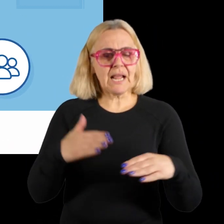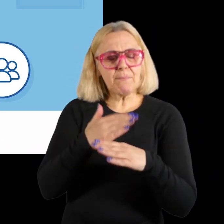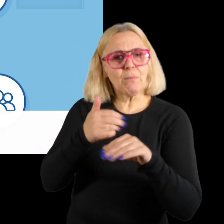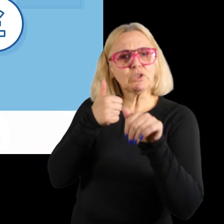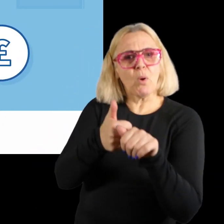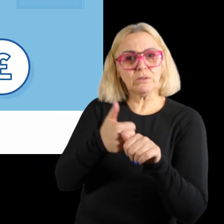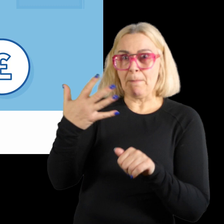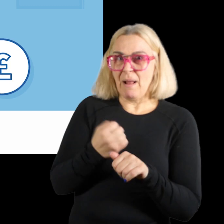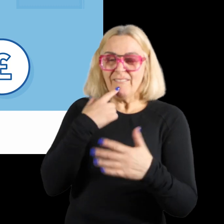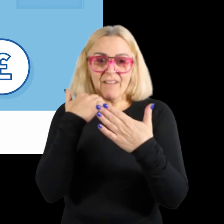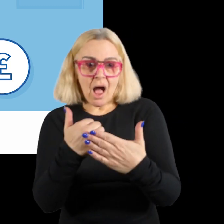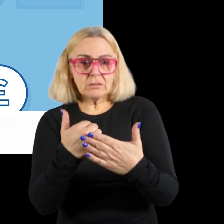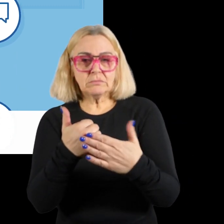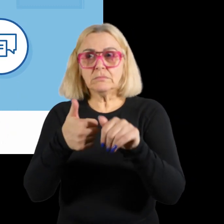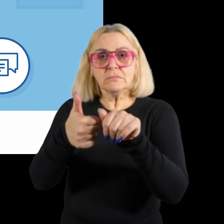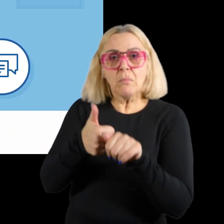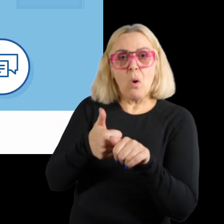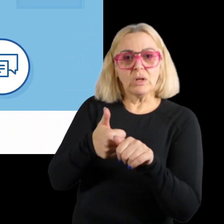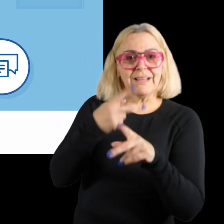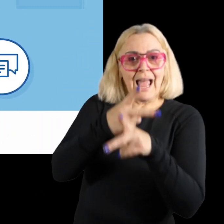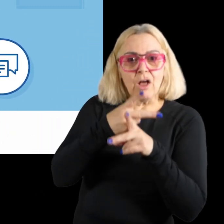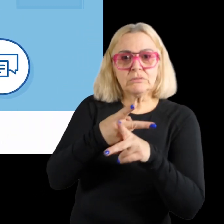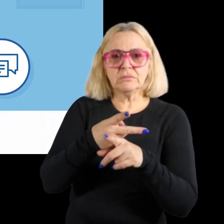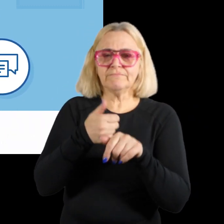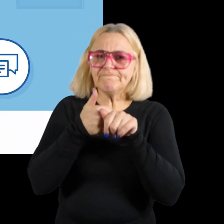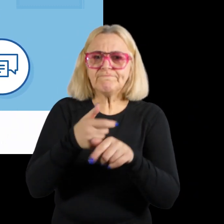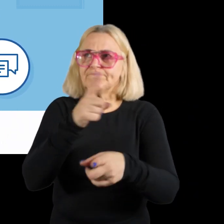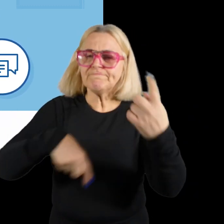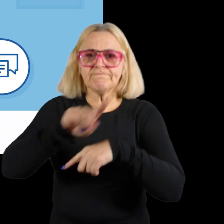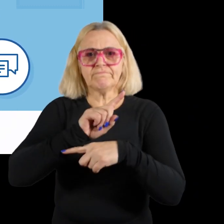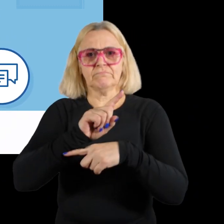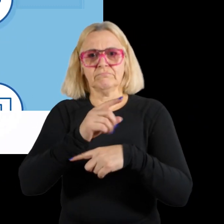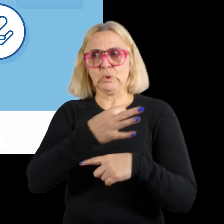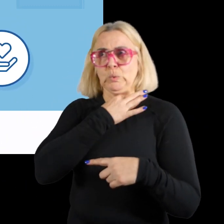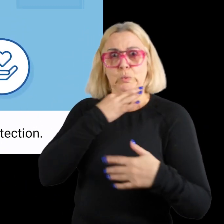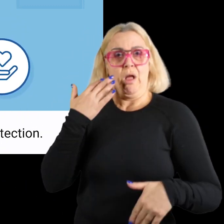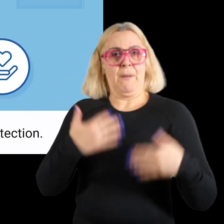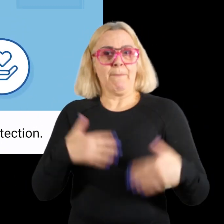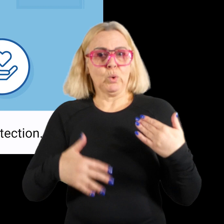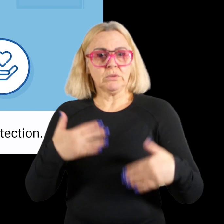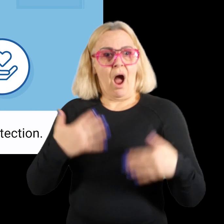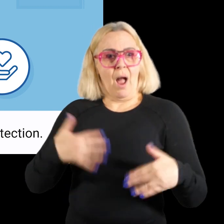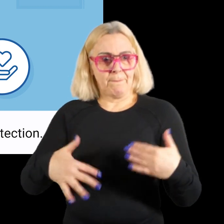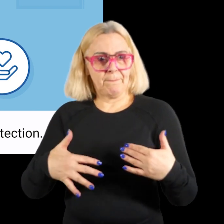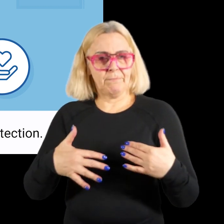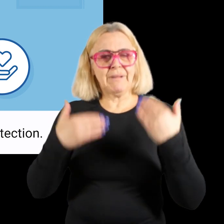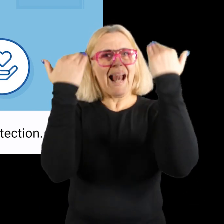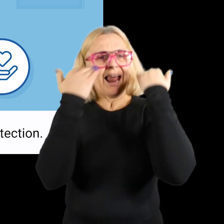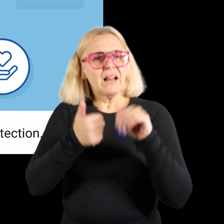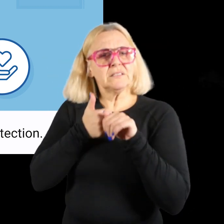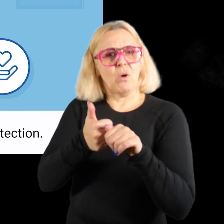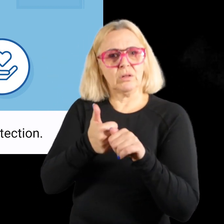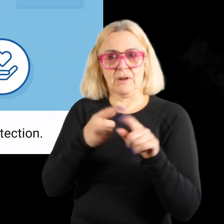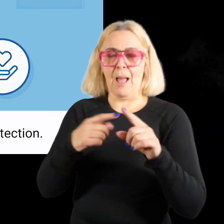advice, support for carers, support for people at risk of abuse or harm, legal support including power of